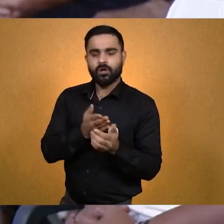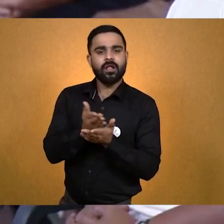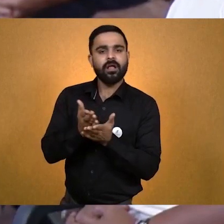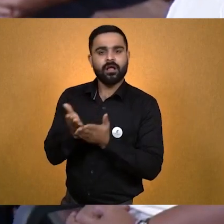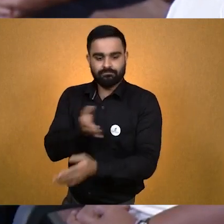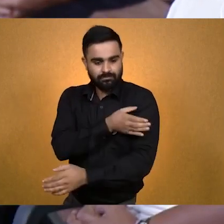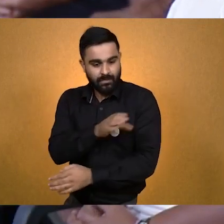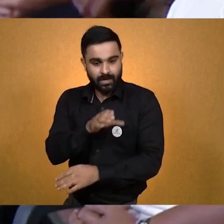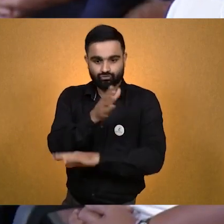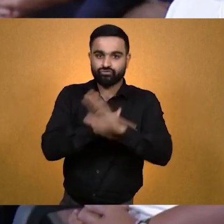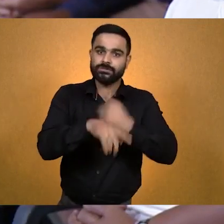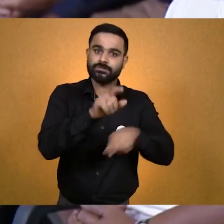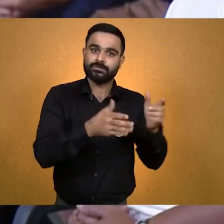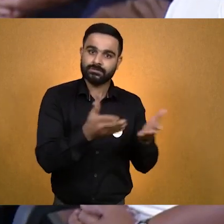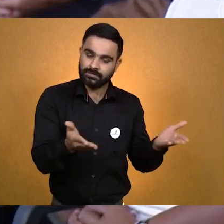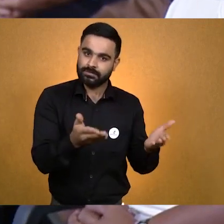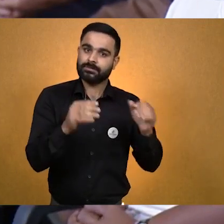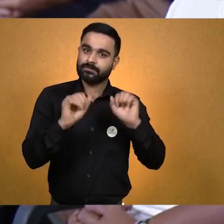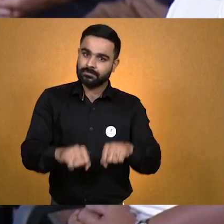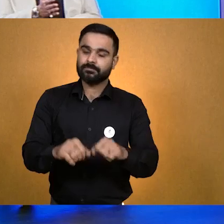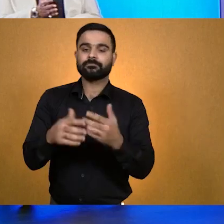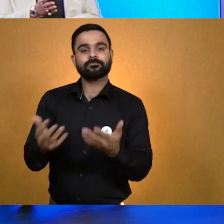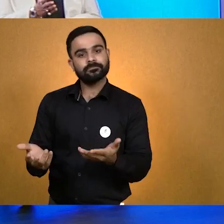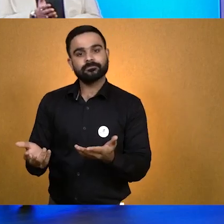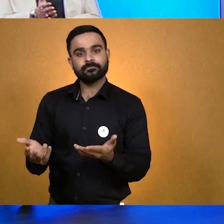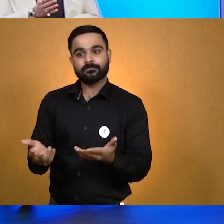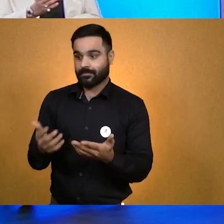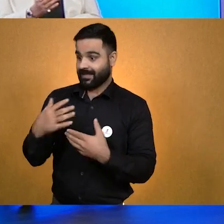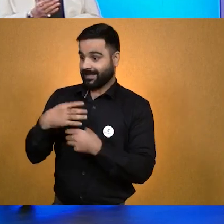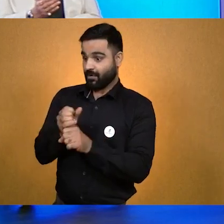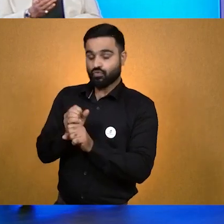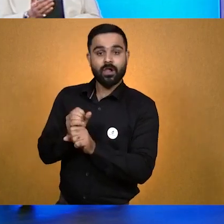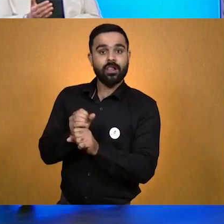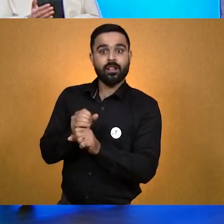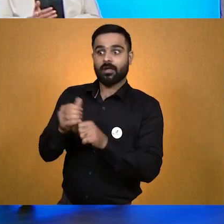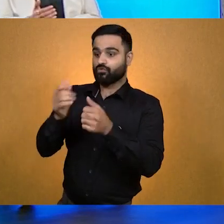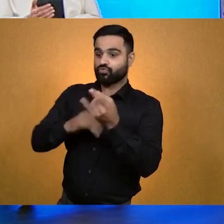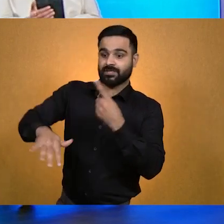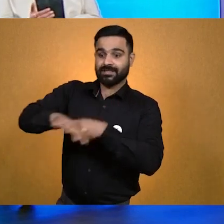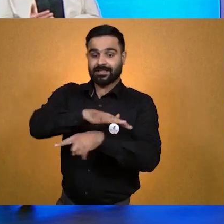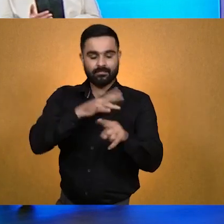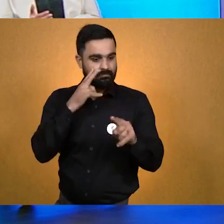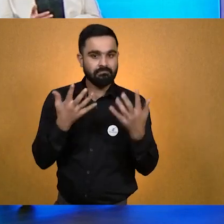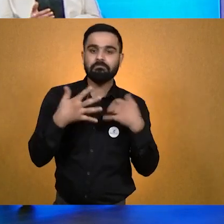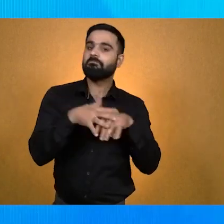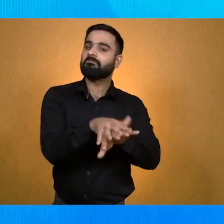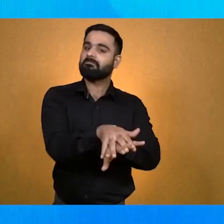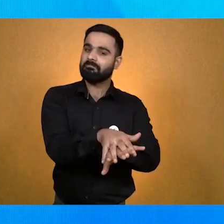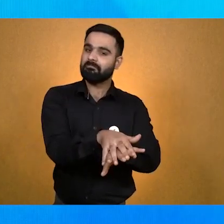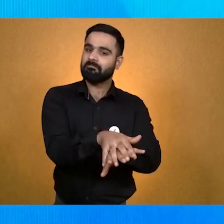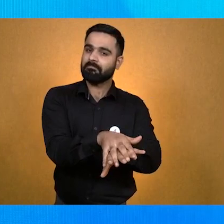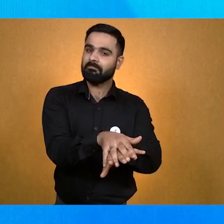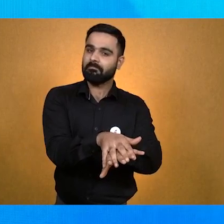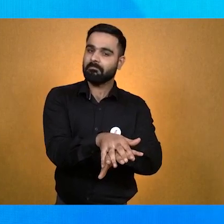not only empowers a person with disability, but also makes the outlook of a society inclusive in